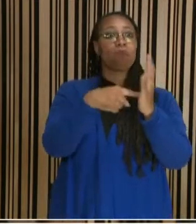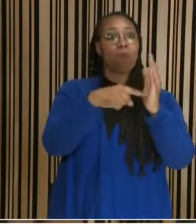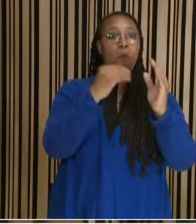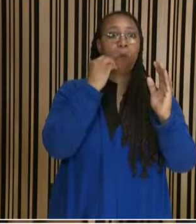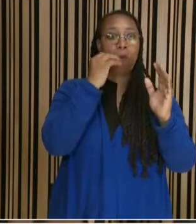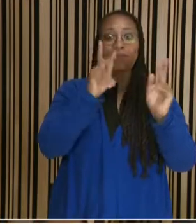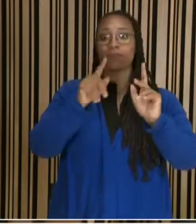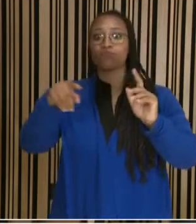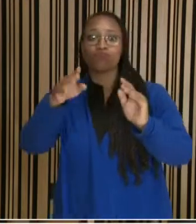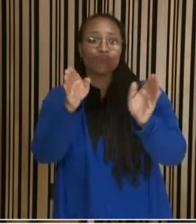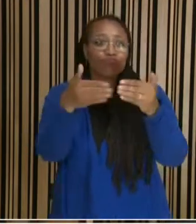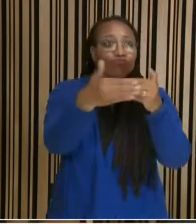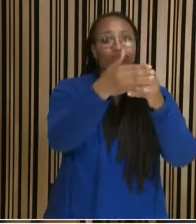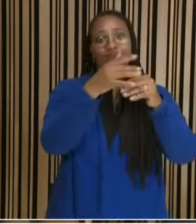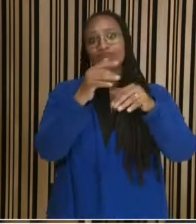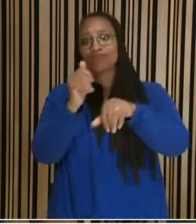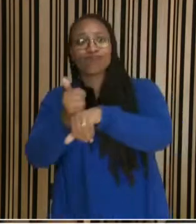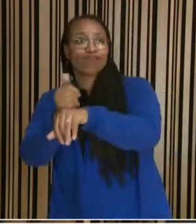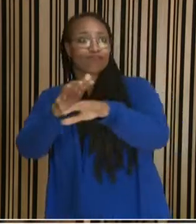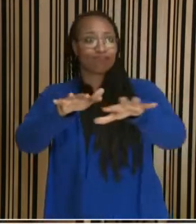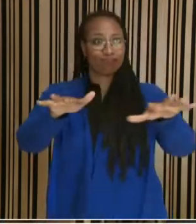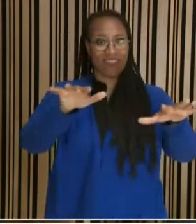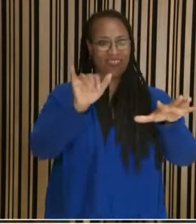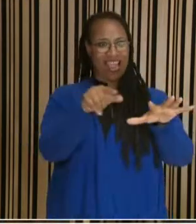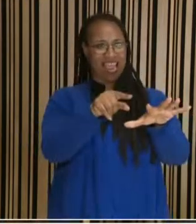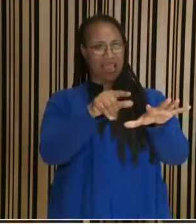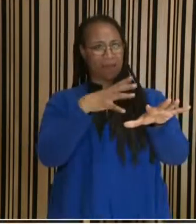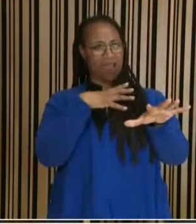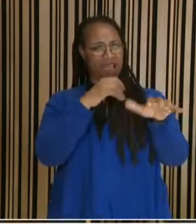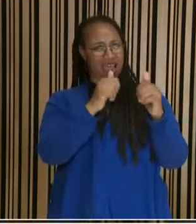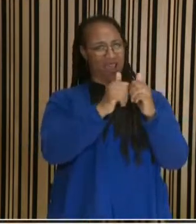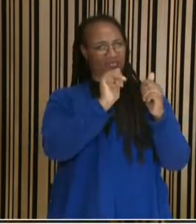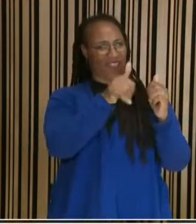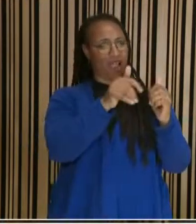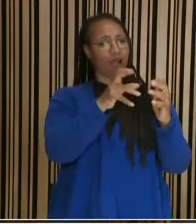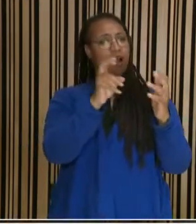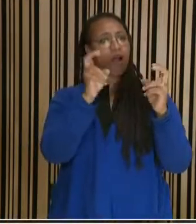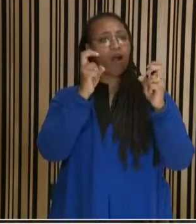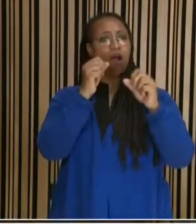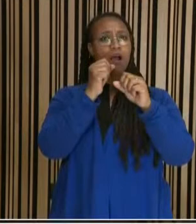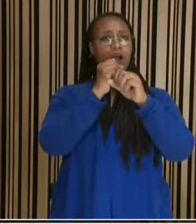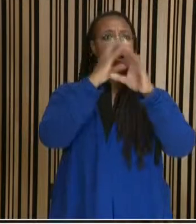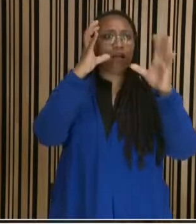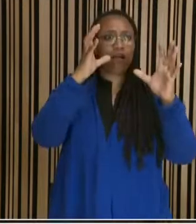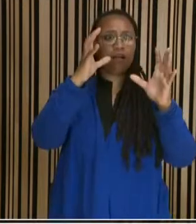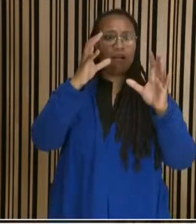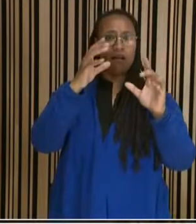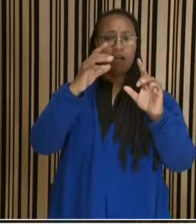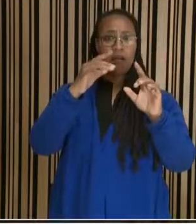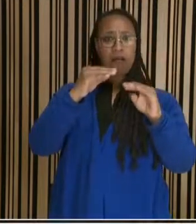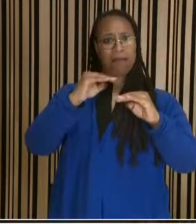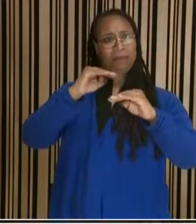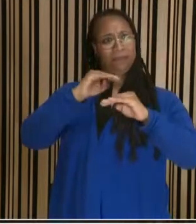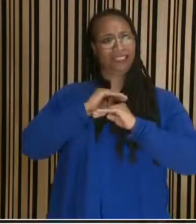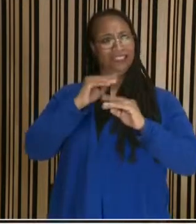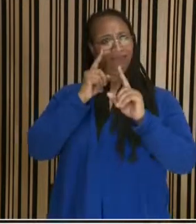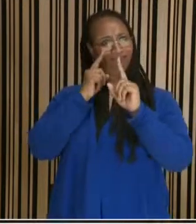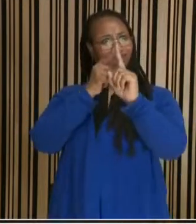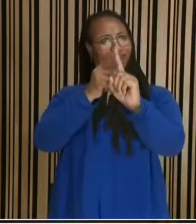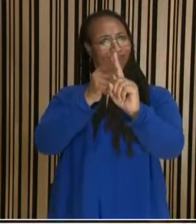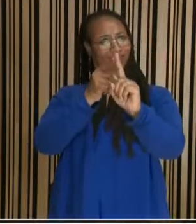With that, how close are we to meeting these goals given, the situation that the budget was